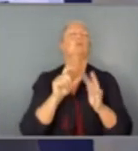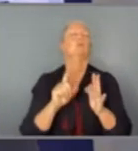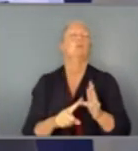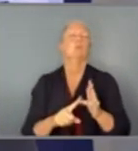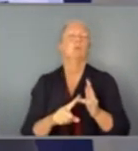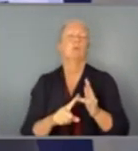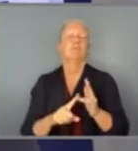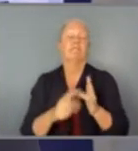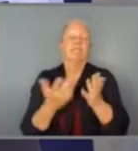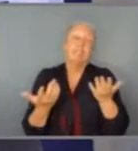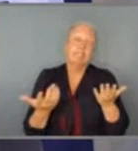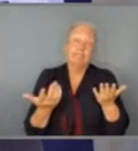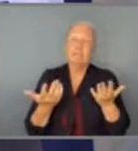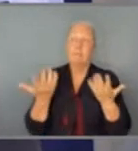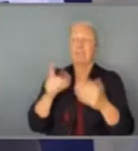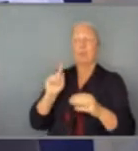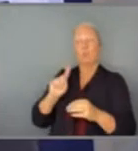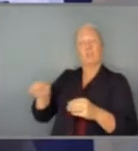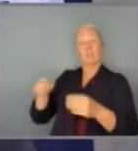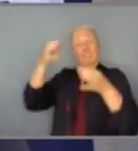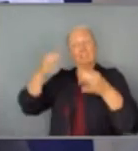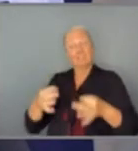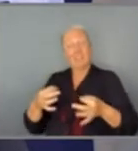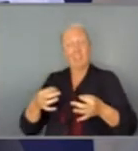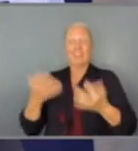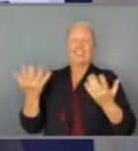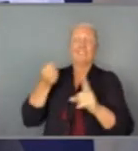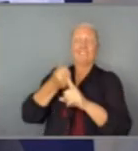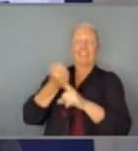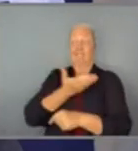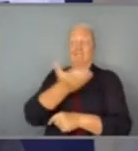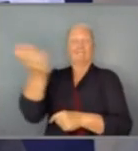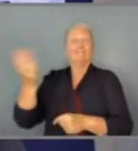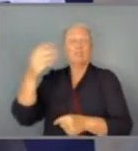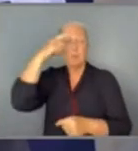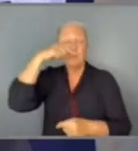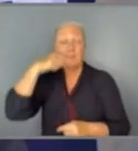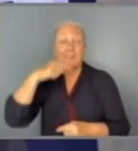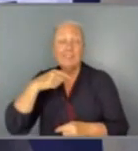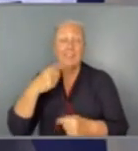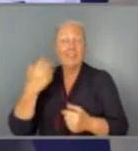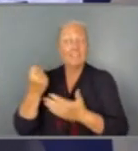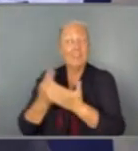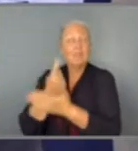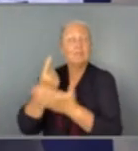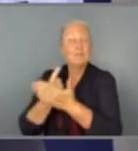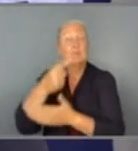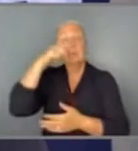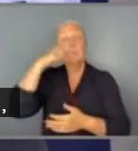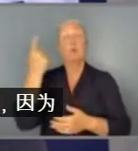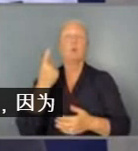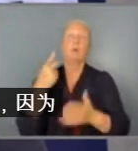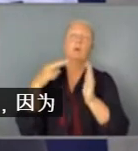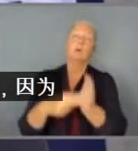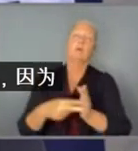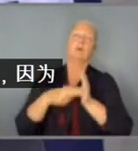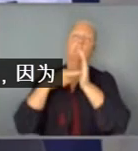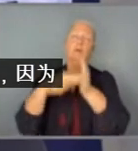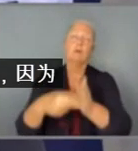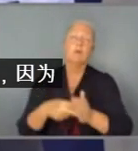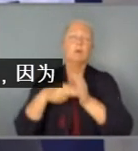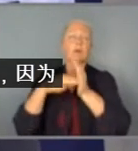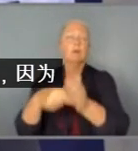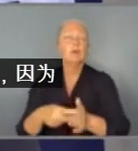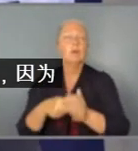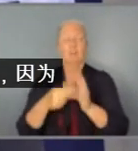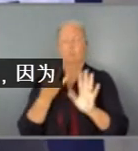have impacts, they have consequences. And we're seeing that played out for those who are having to wait too long for these tests because some states